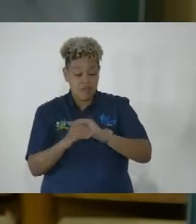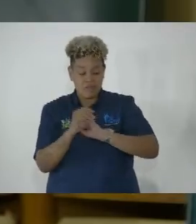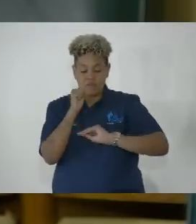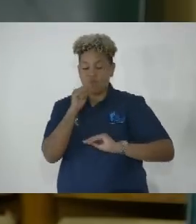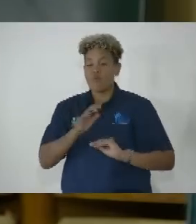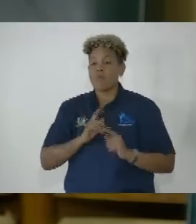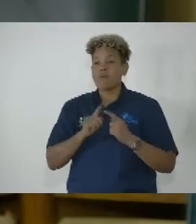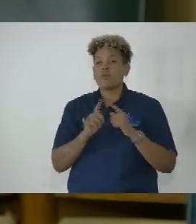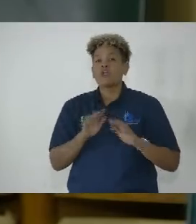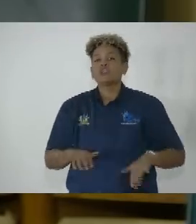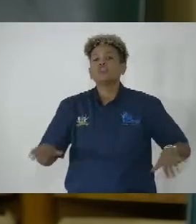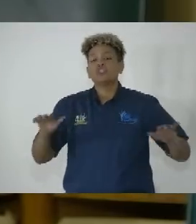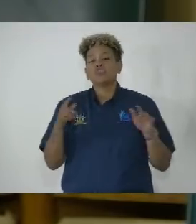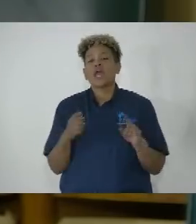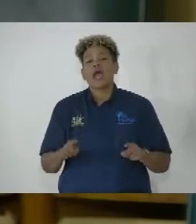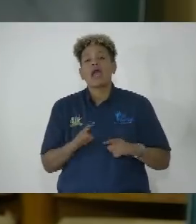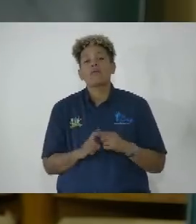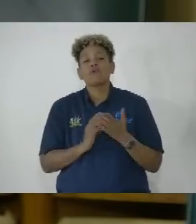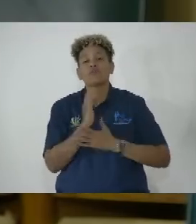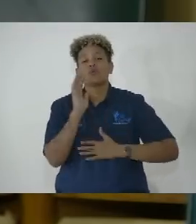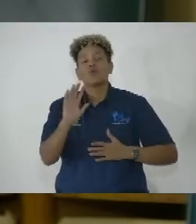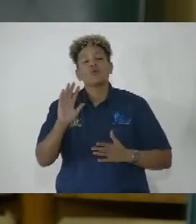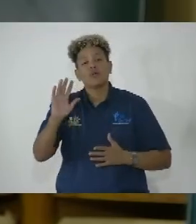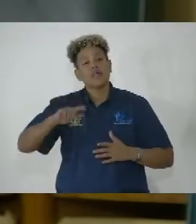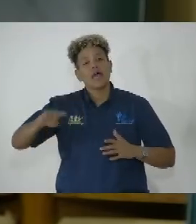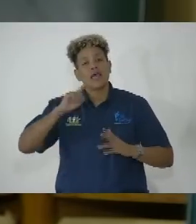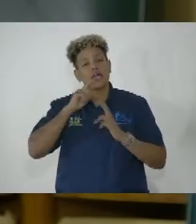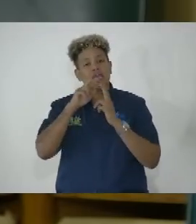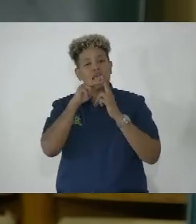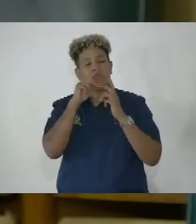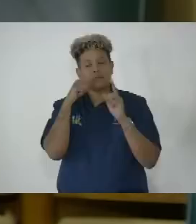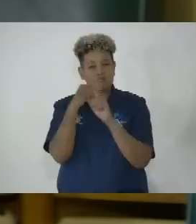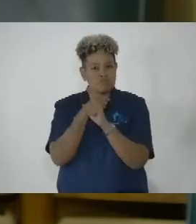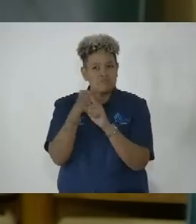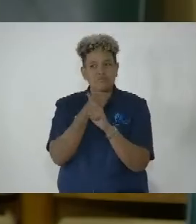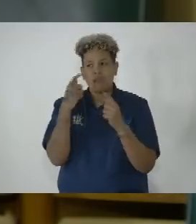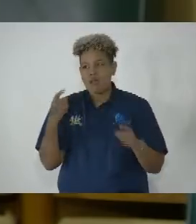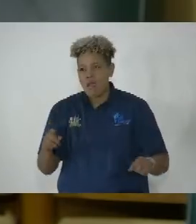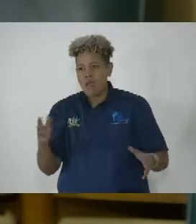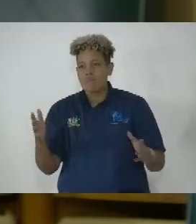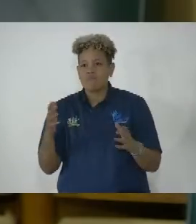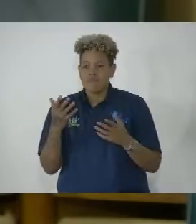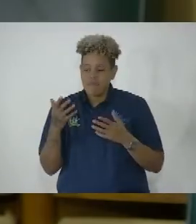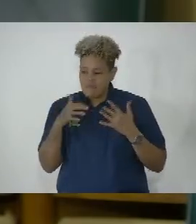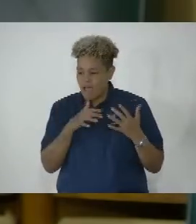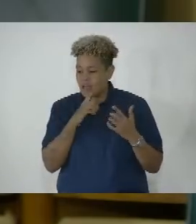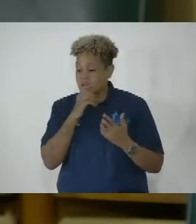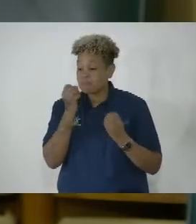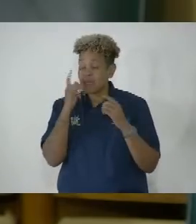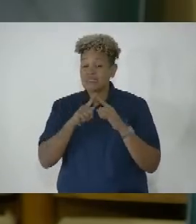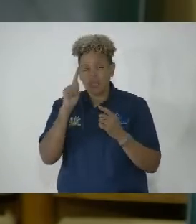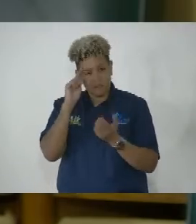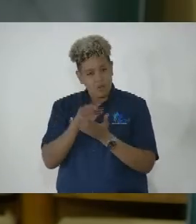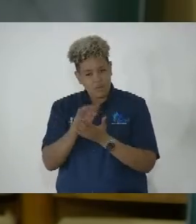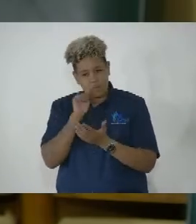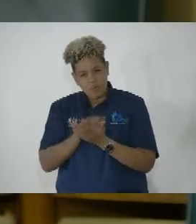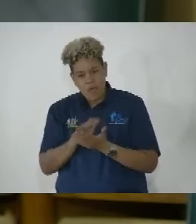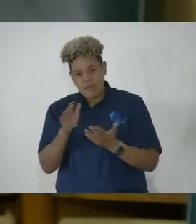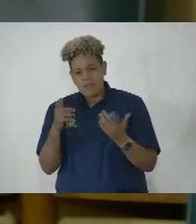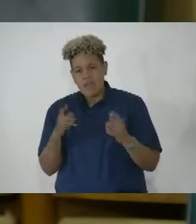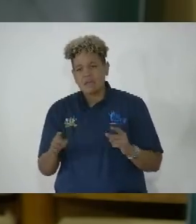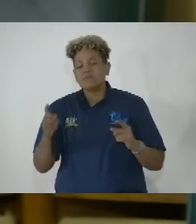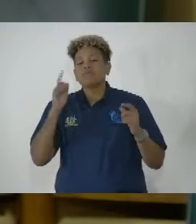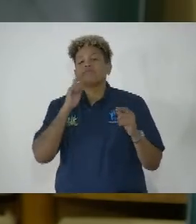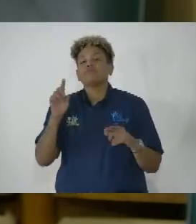and children by their intimate partners, in many cases, their spouses. Mr. President,